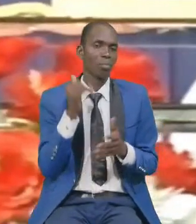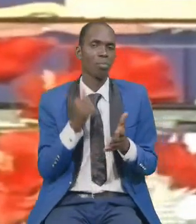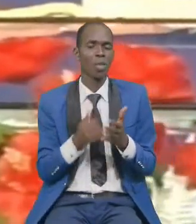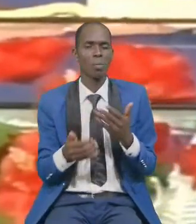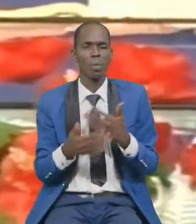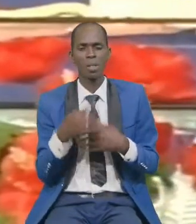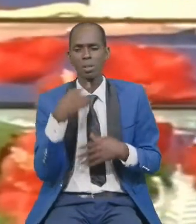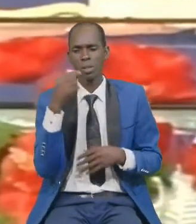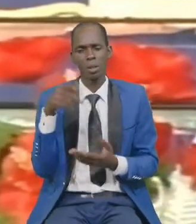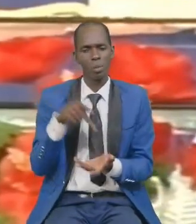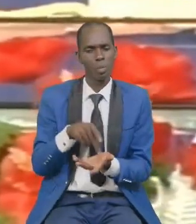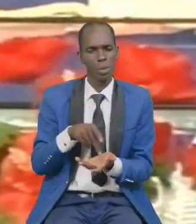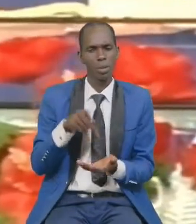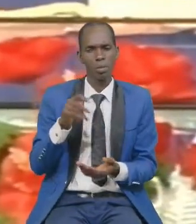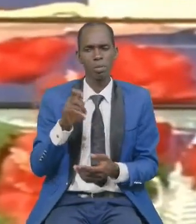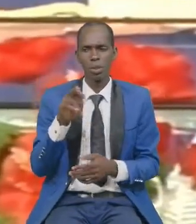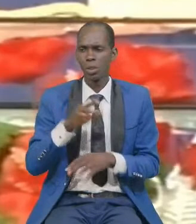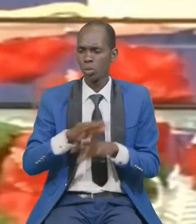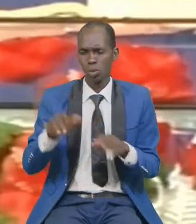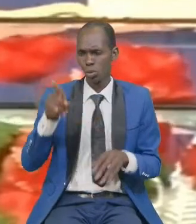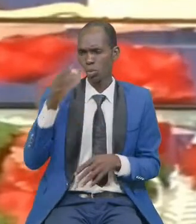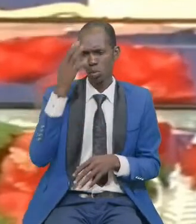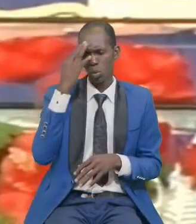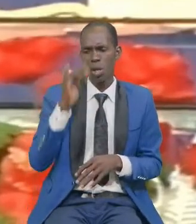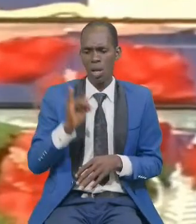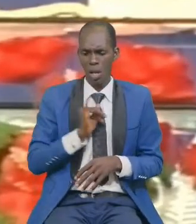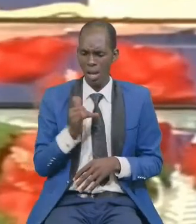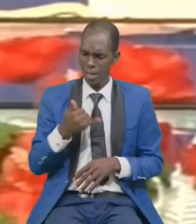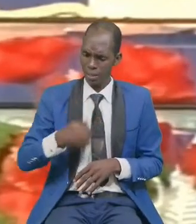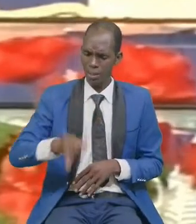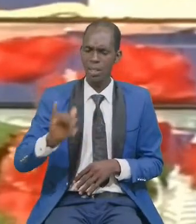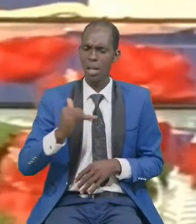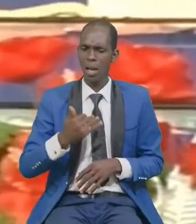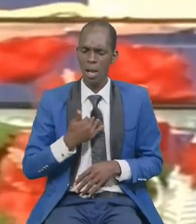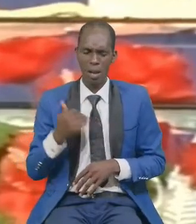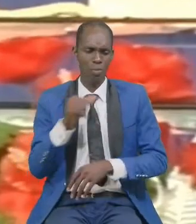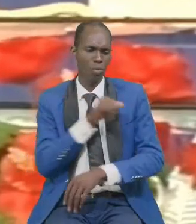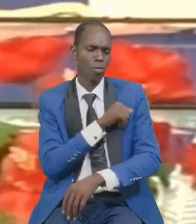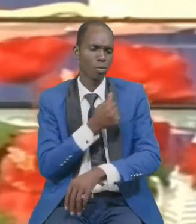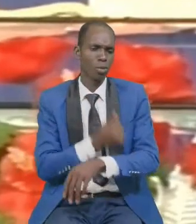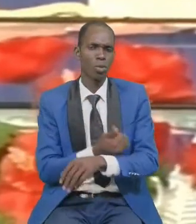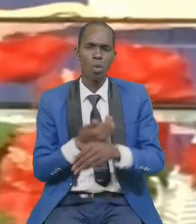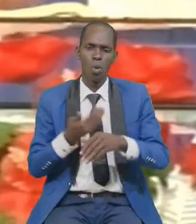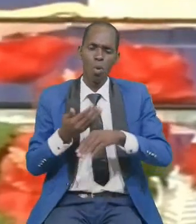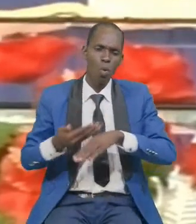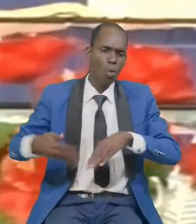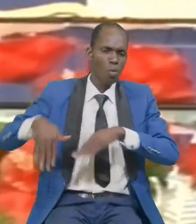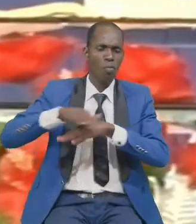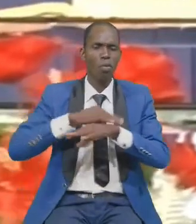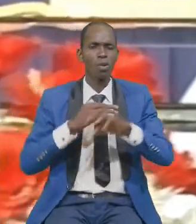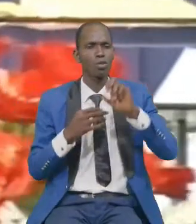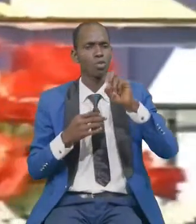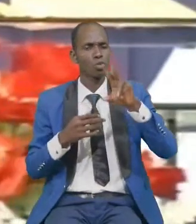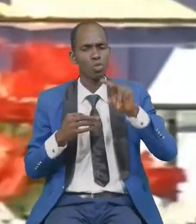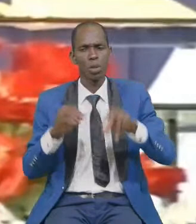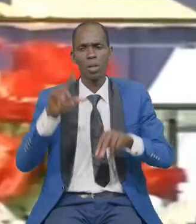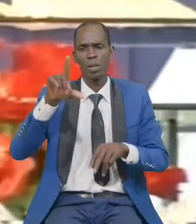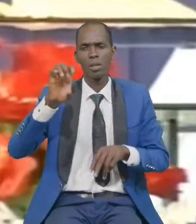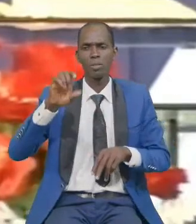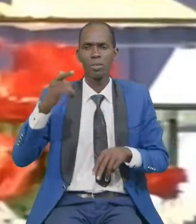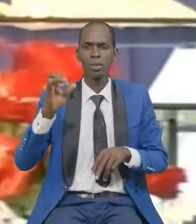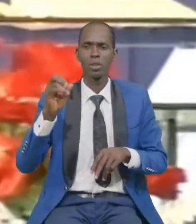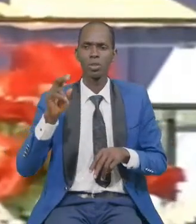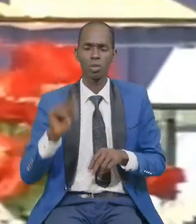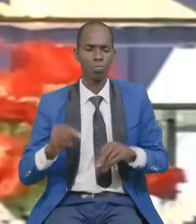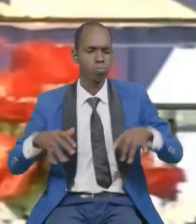don't you know, I still have authority over 12 legions of angels. I could